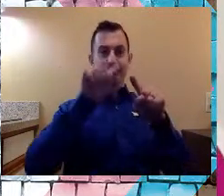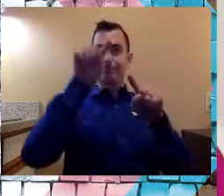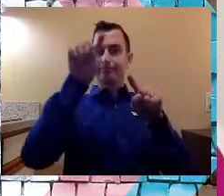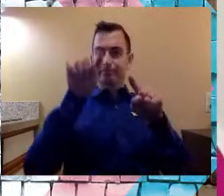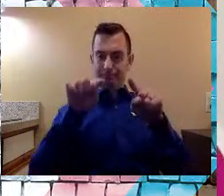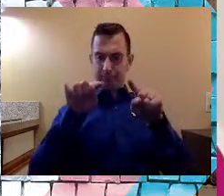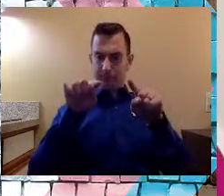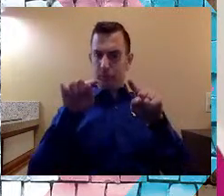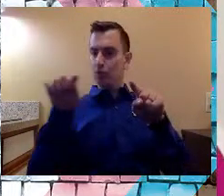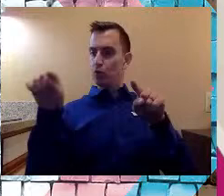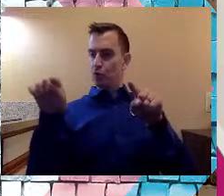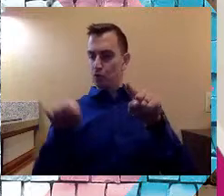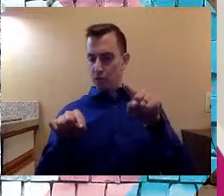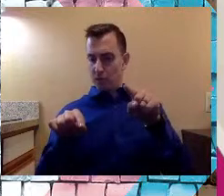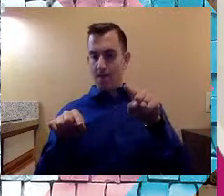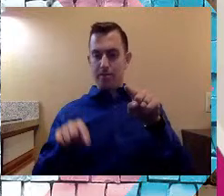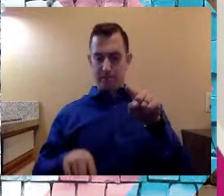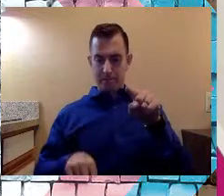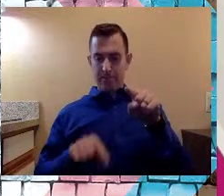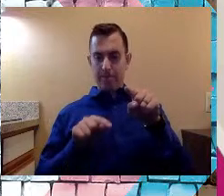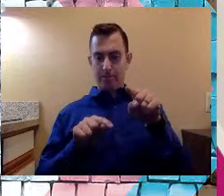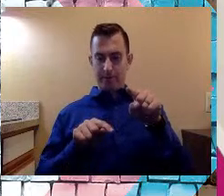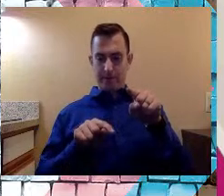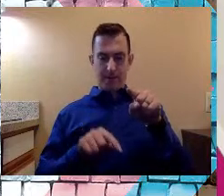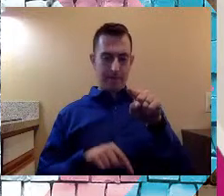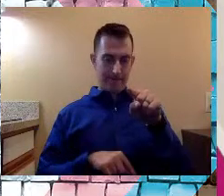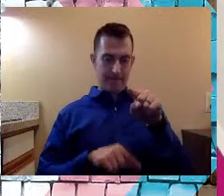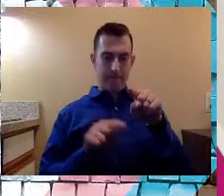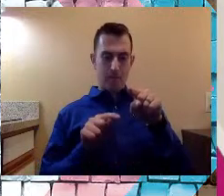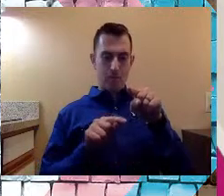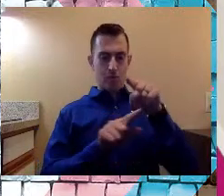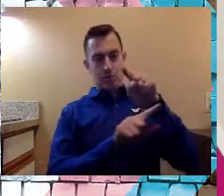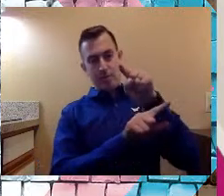There's your star. And then cut it out. Take your scissors